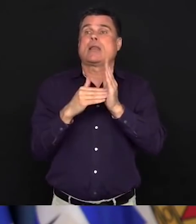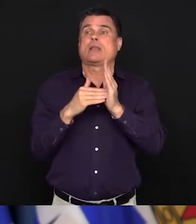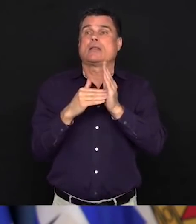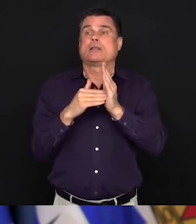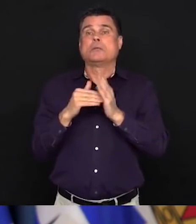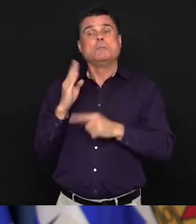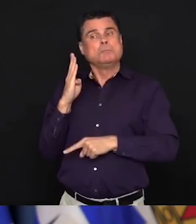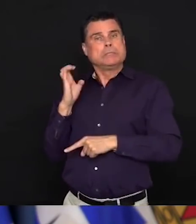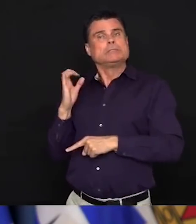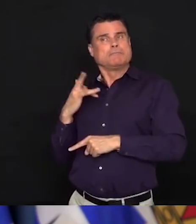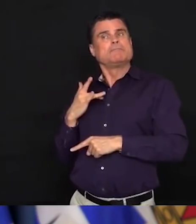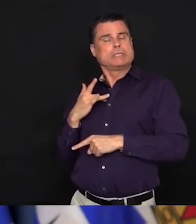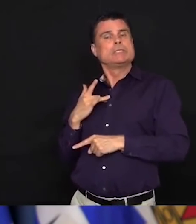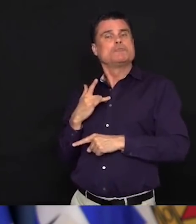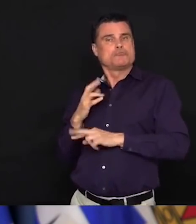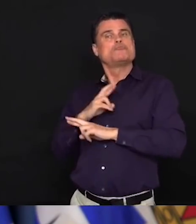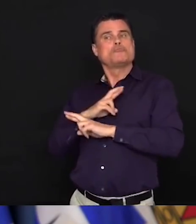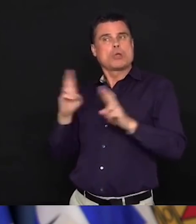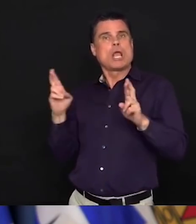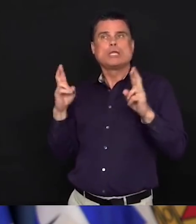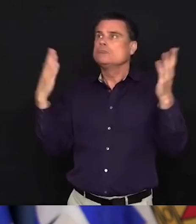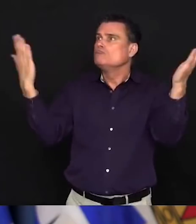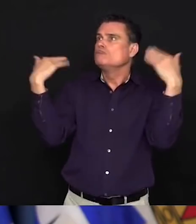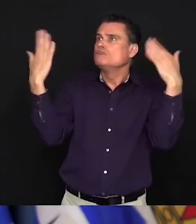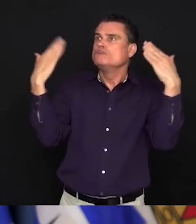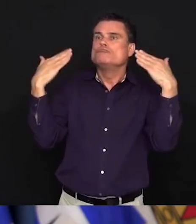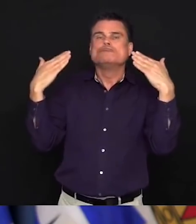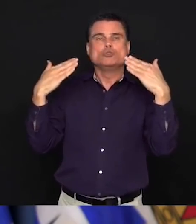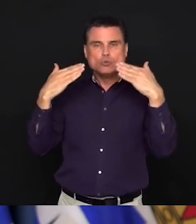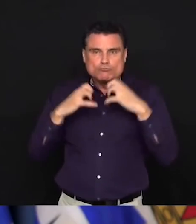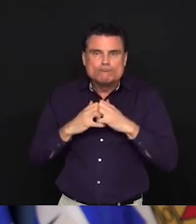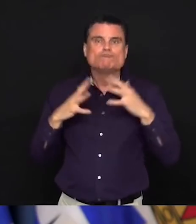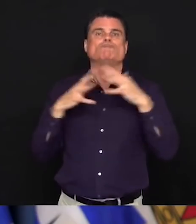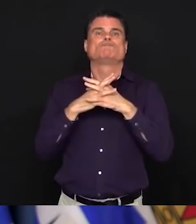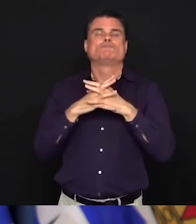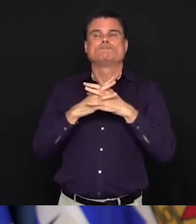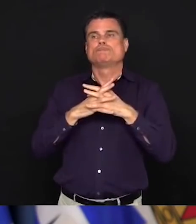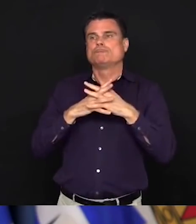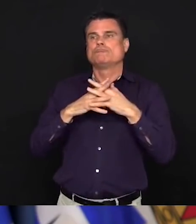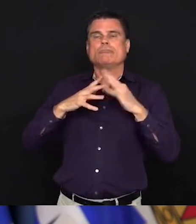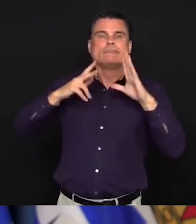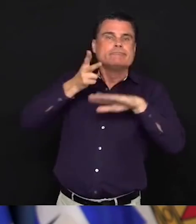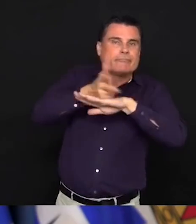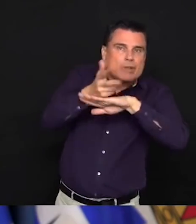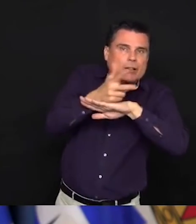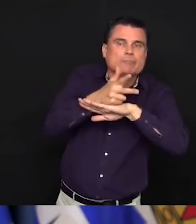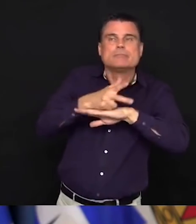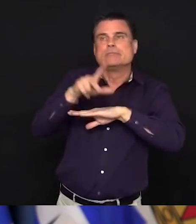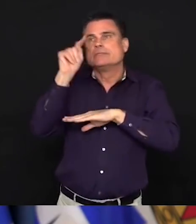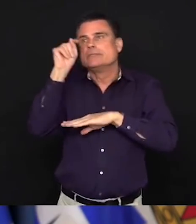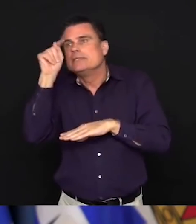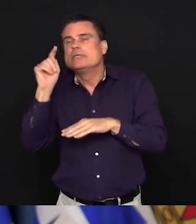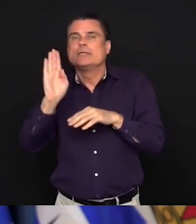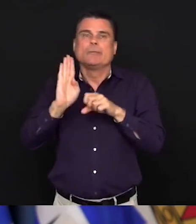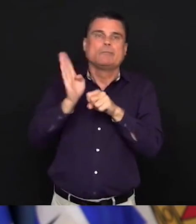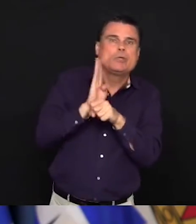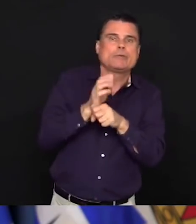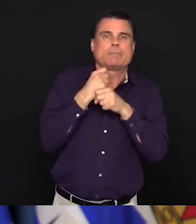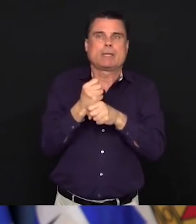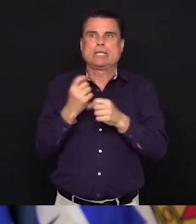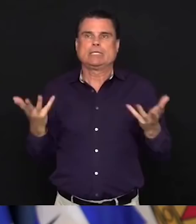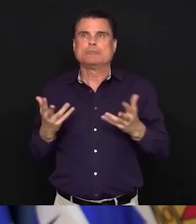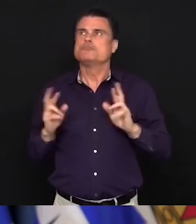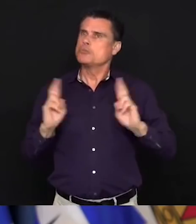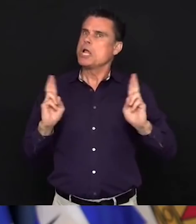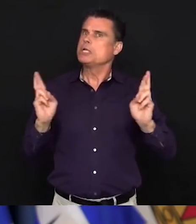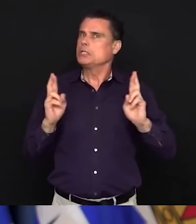on very seriously and focused on their personal well-being, the well-being of their family, and then their community, and then the whole province. And that's why